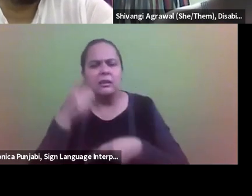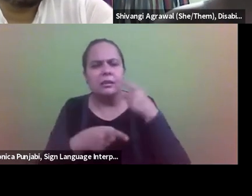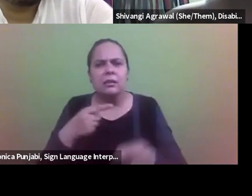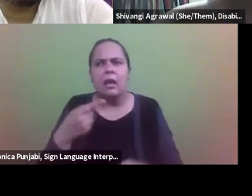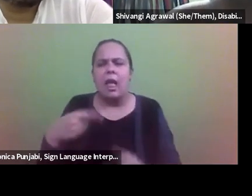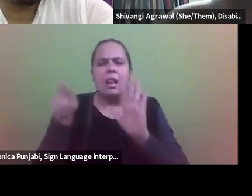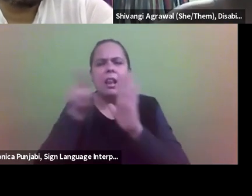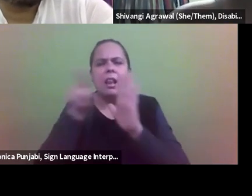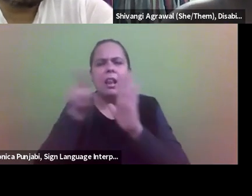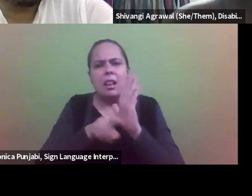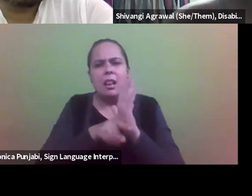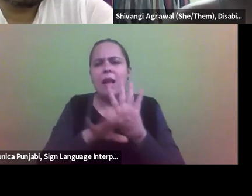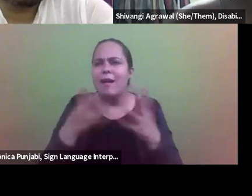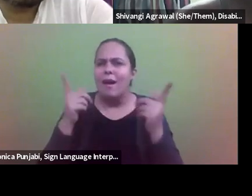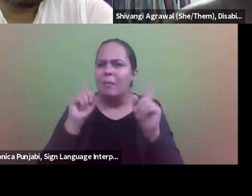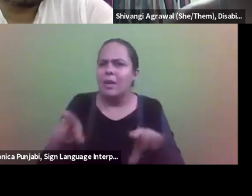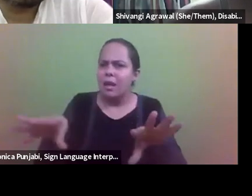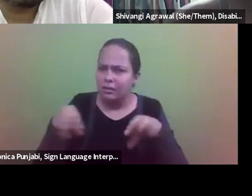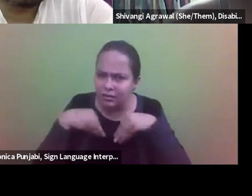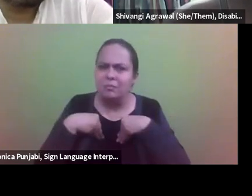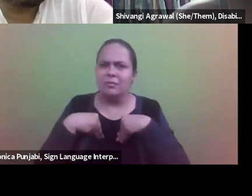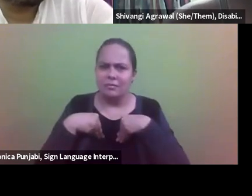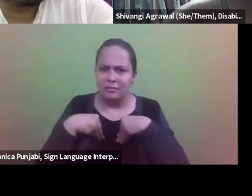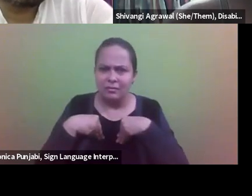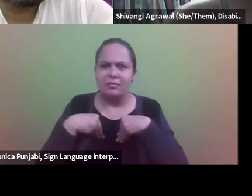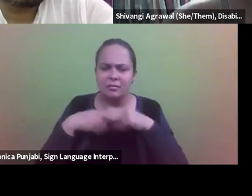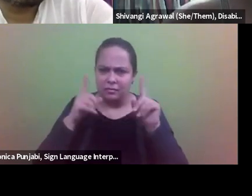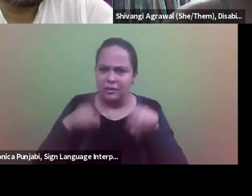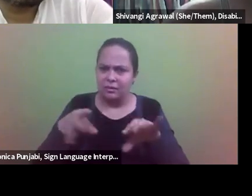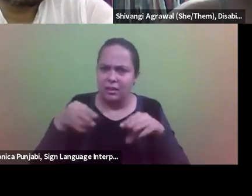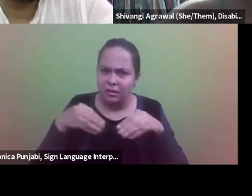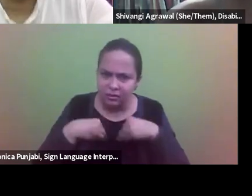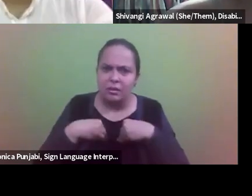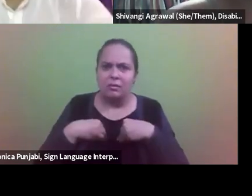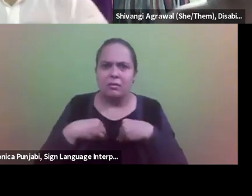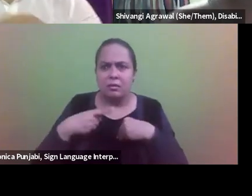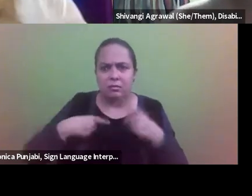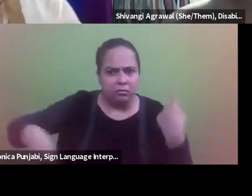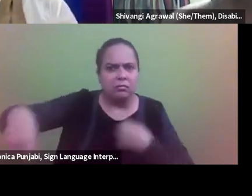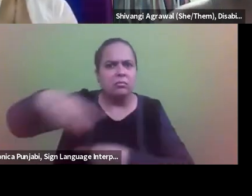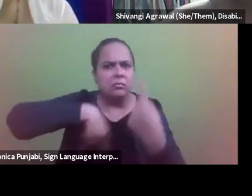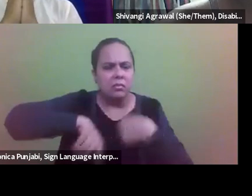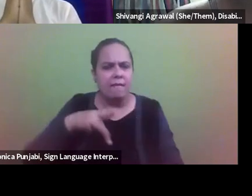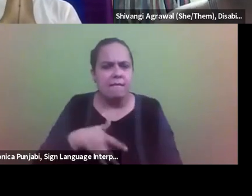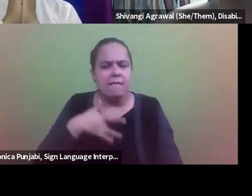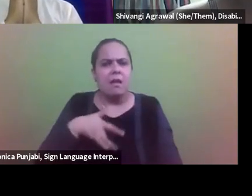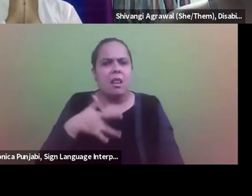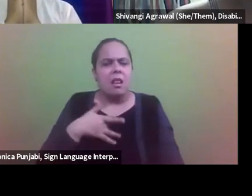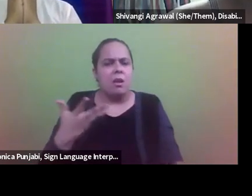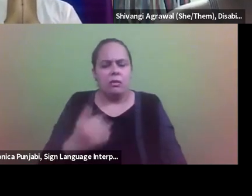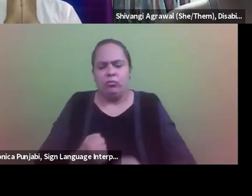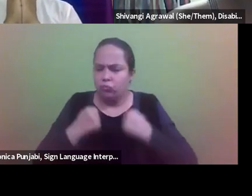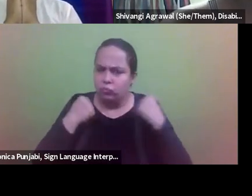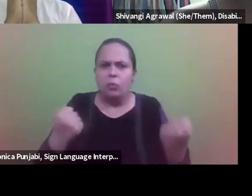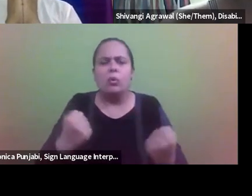in our journey of acceptance. I think nobody is free until all of us are free, and I feel very strongly